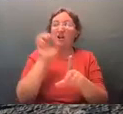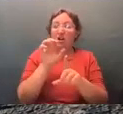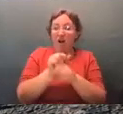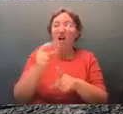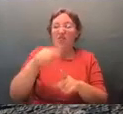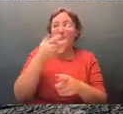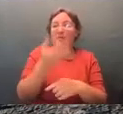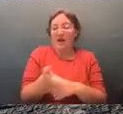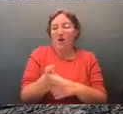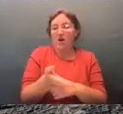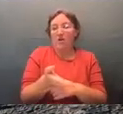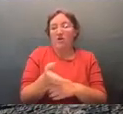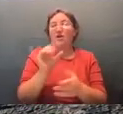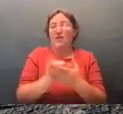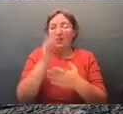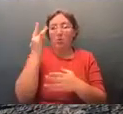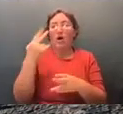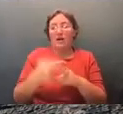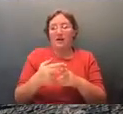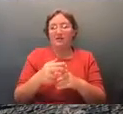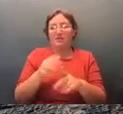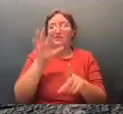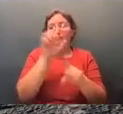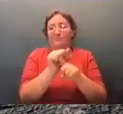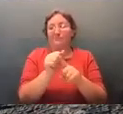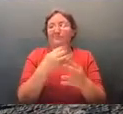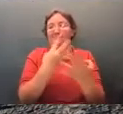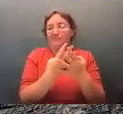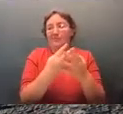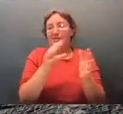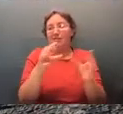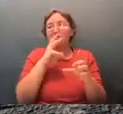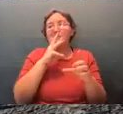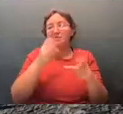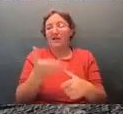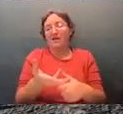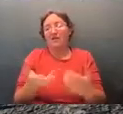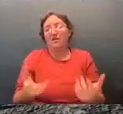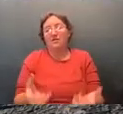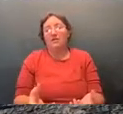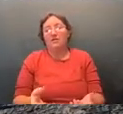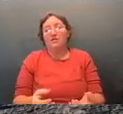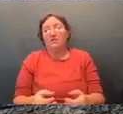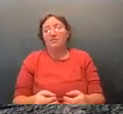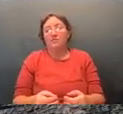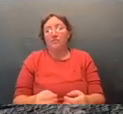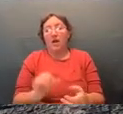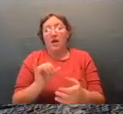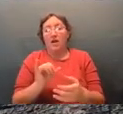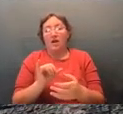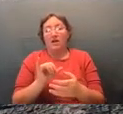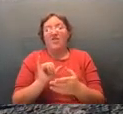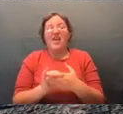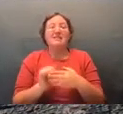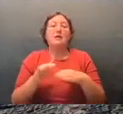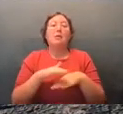capturing them, thus giving it the name Convict Lake. And that might be the, rated G version,